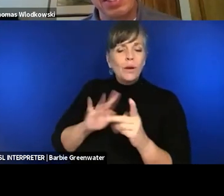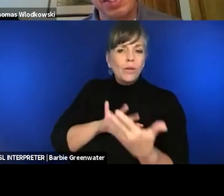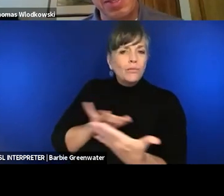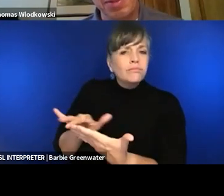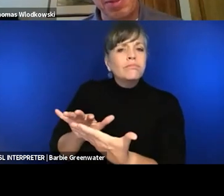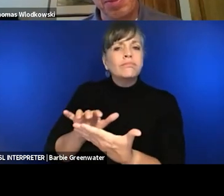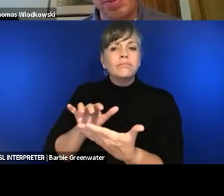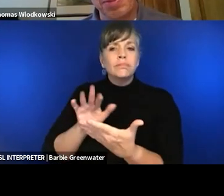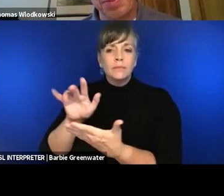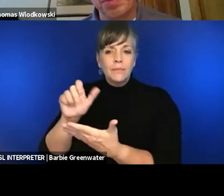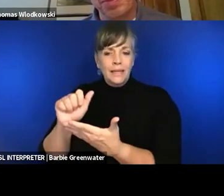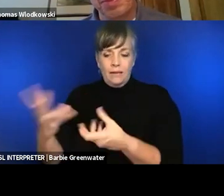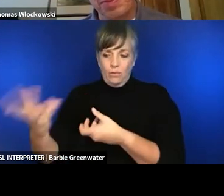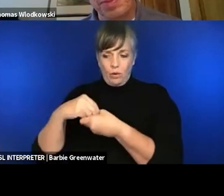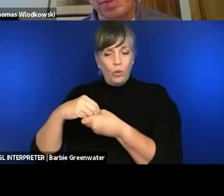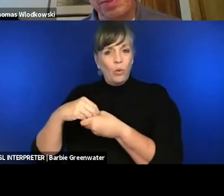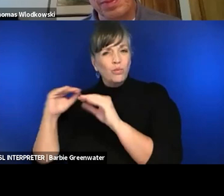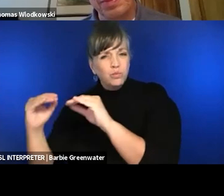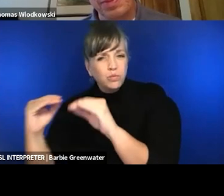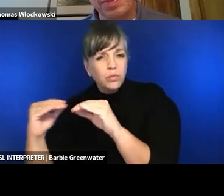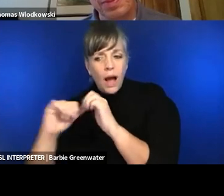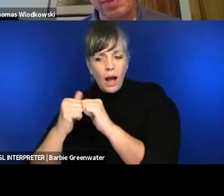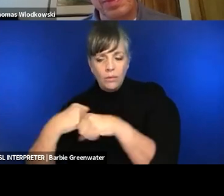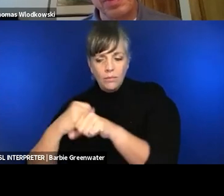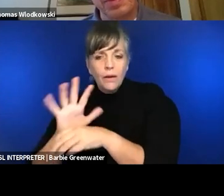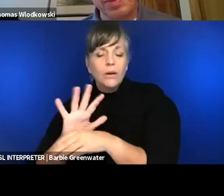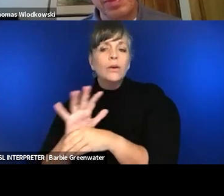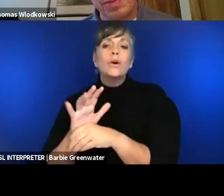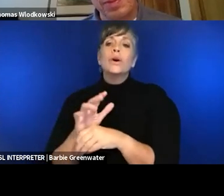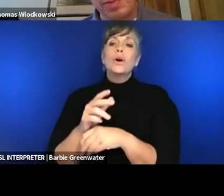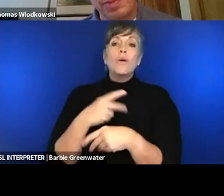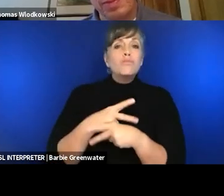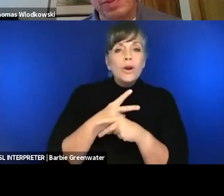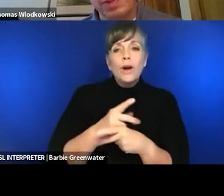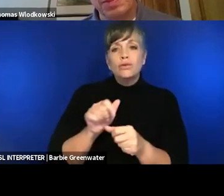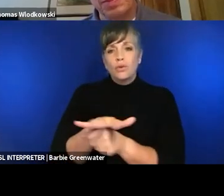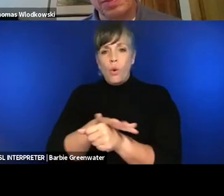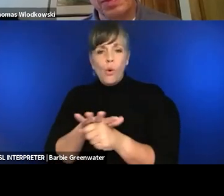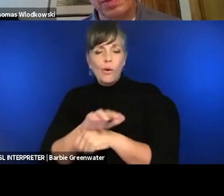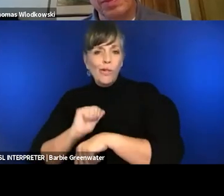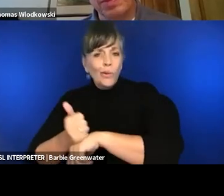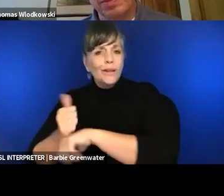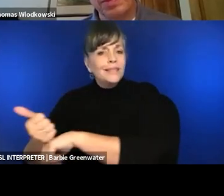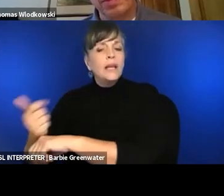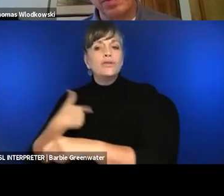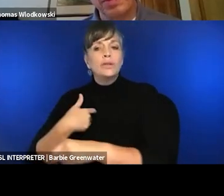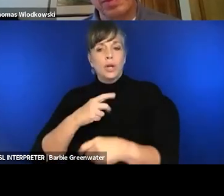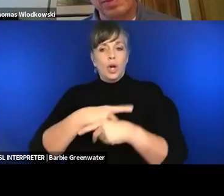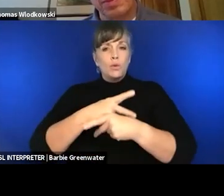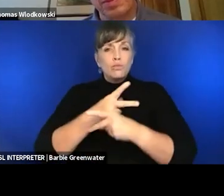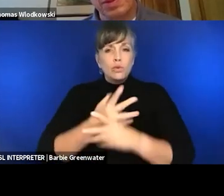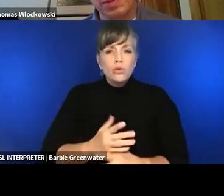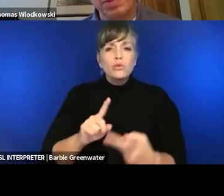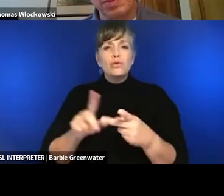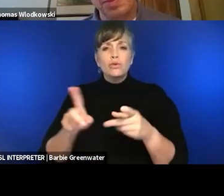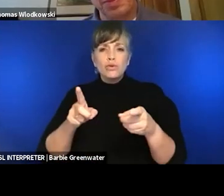media in any capacity, whether it's post-production and localization and producers and directors, everybody in that process really